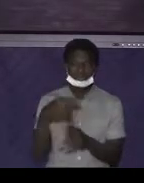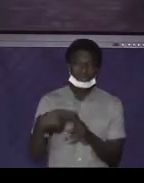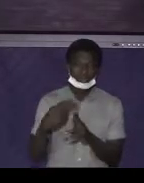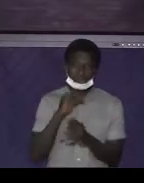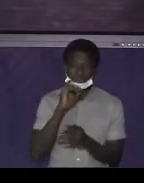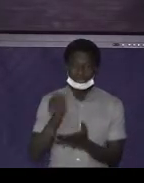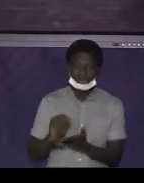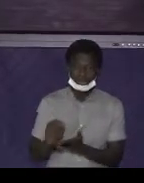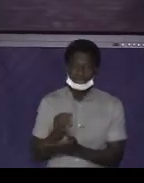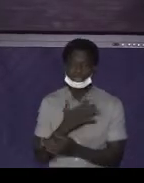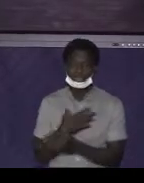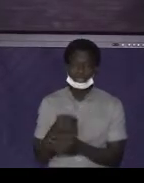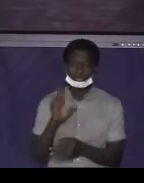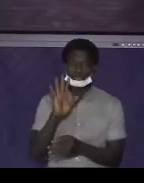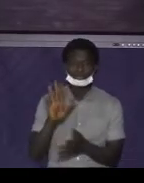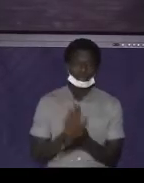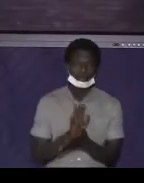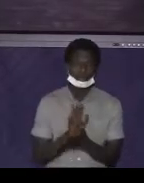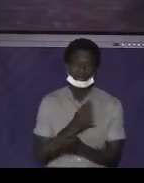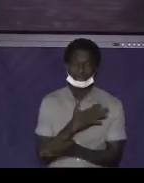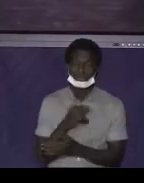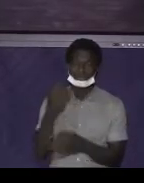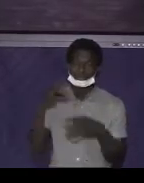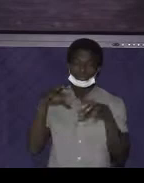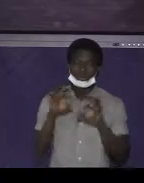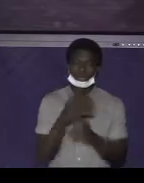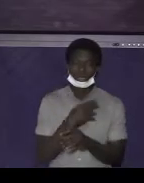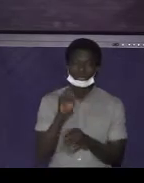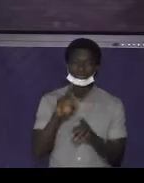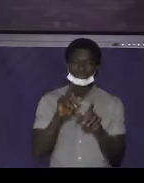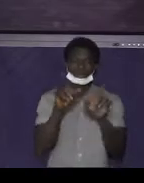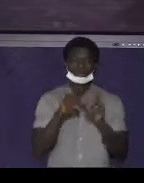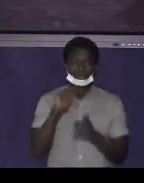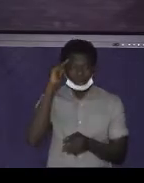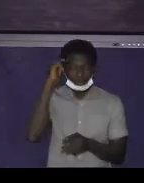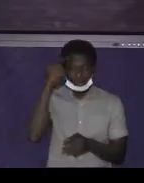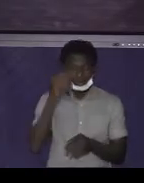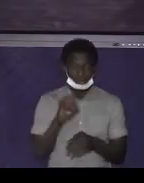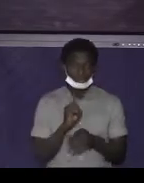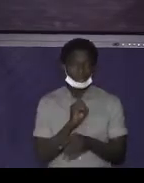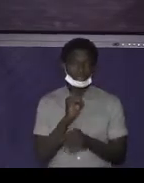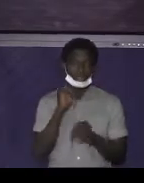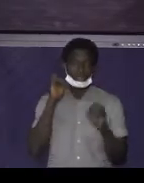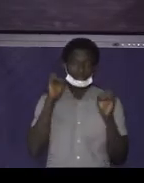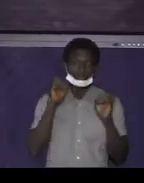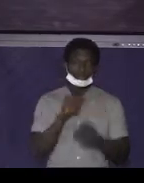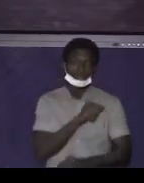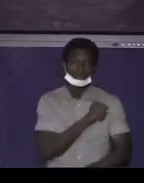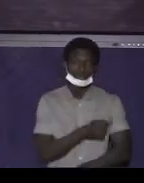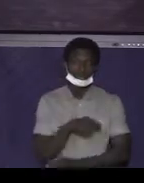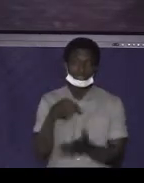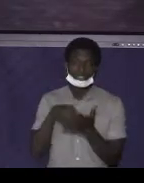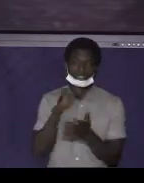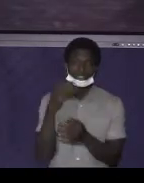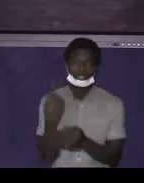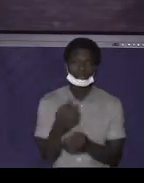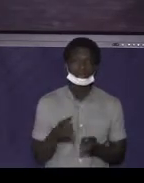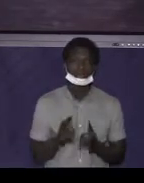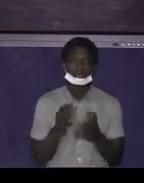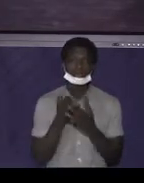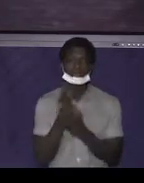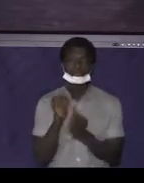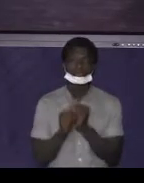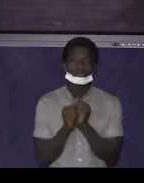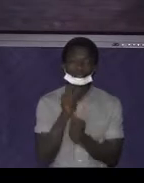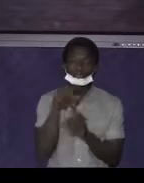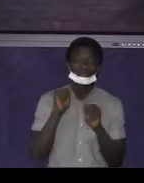indicated, as well as your school, your class, and your local government education authority. This is the only way through which